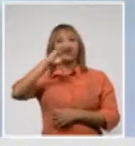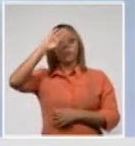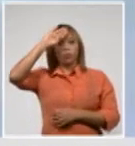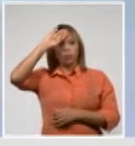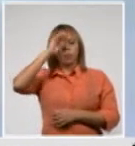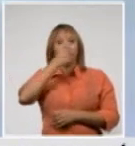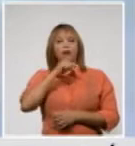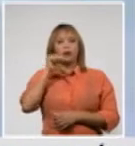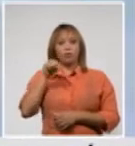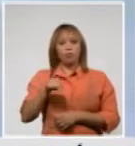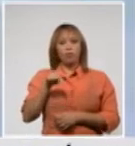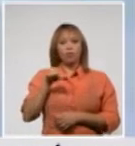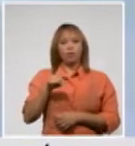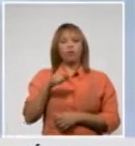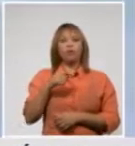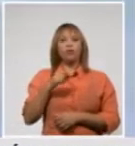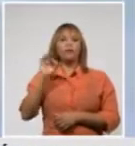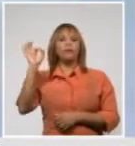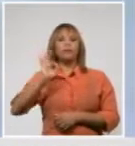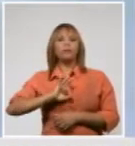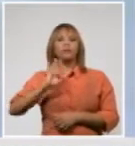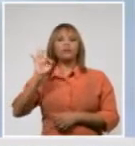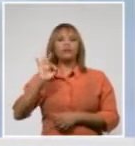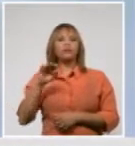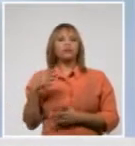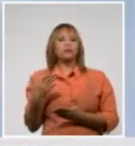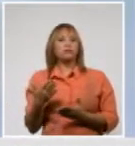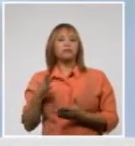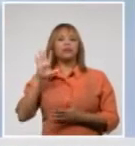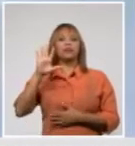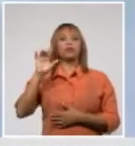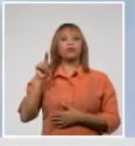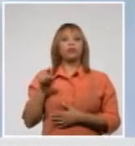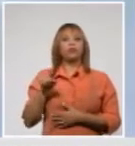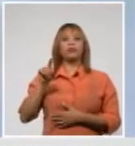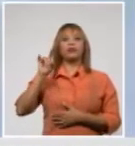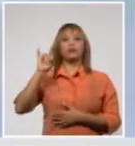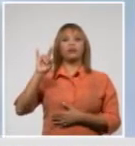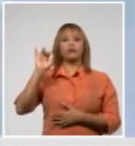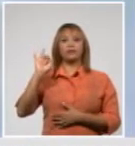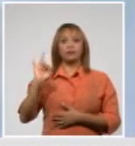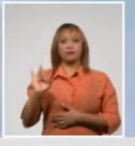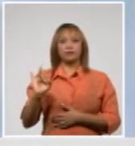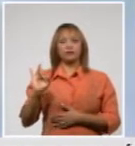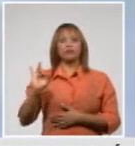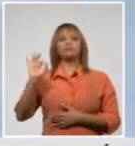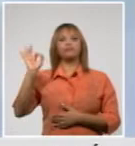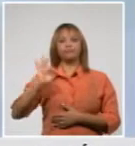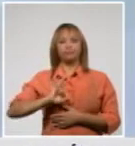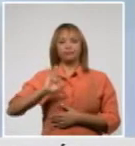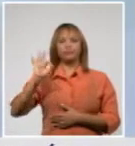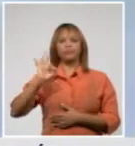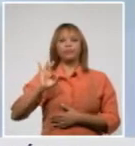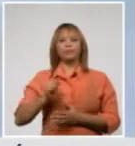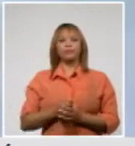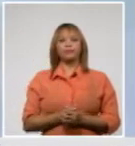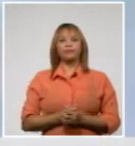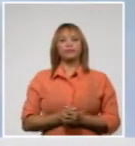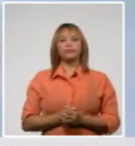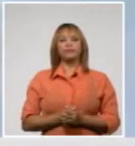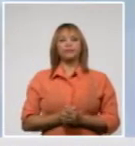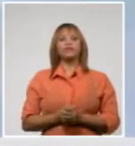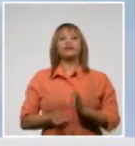5.97 per 100,000 inhabitants over the last 15 days, only slightly higher